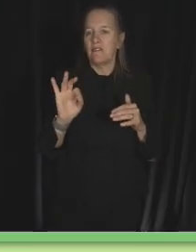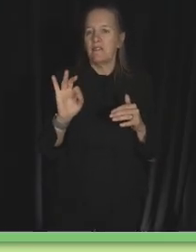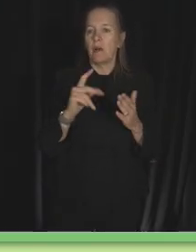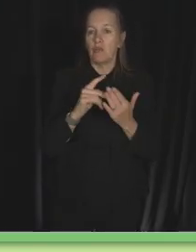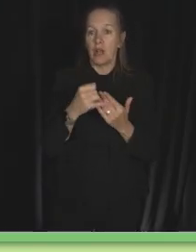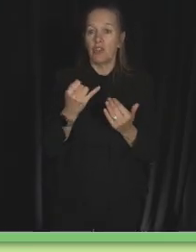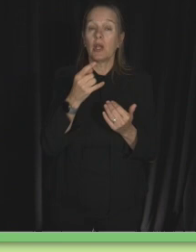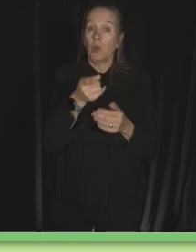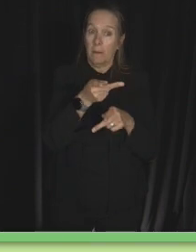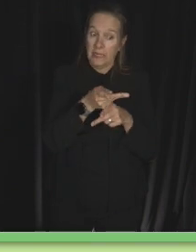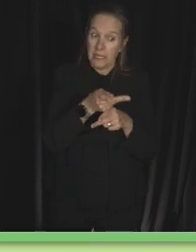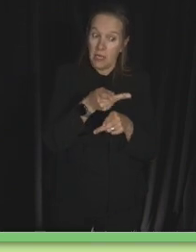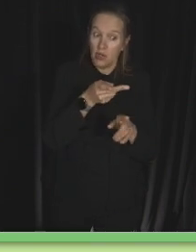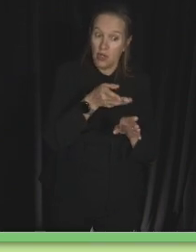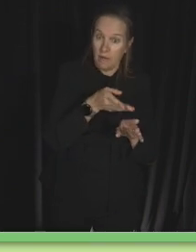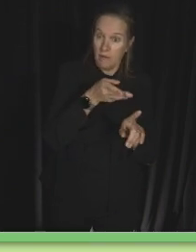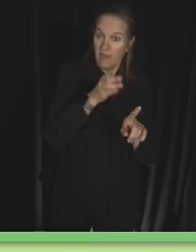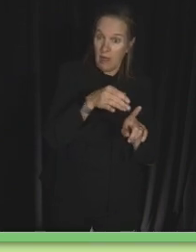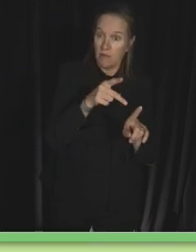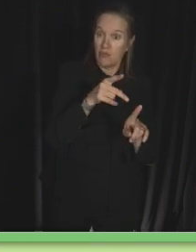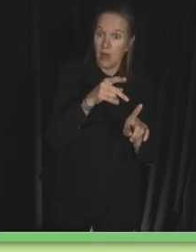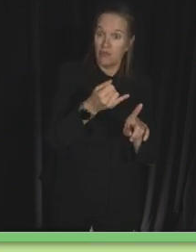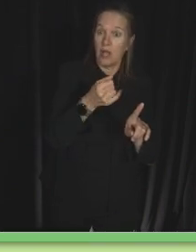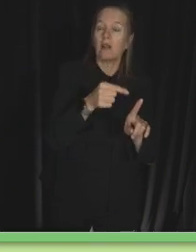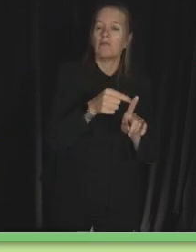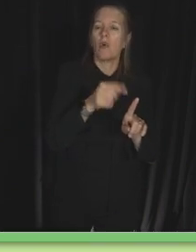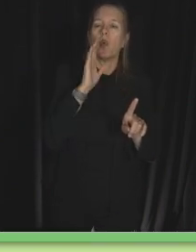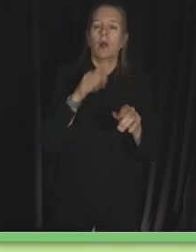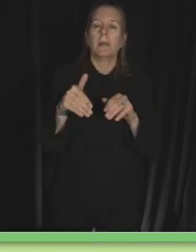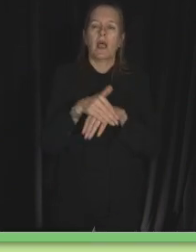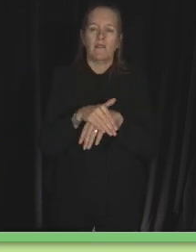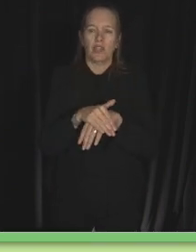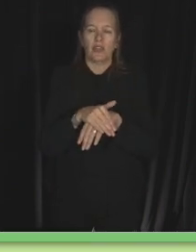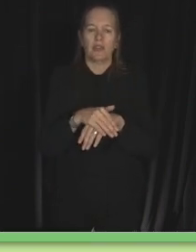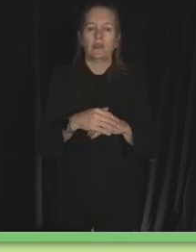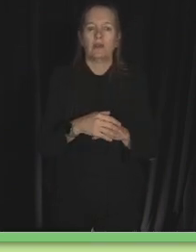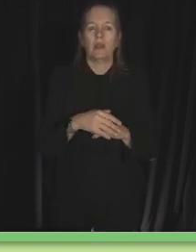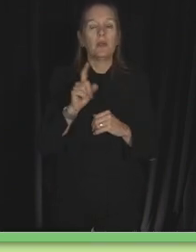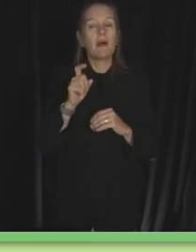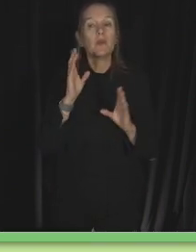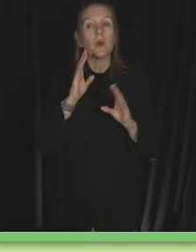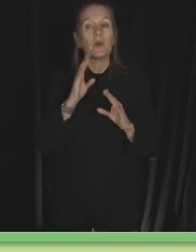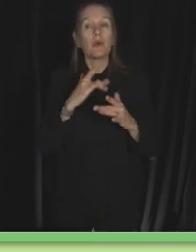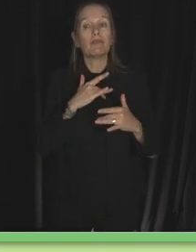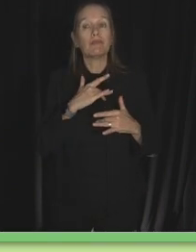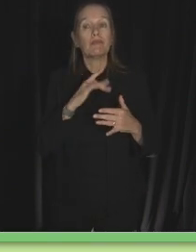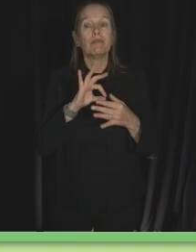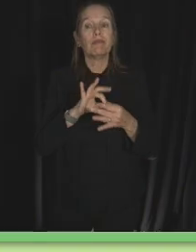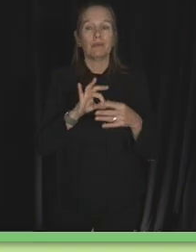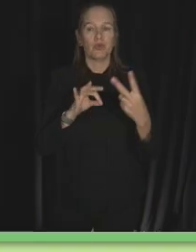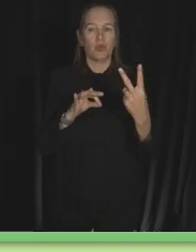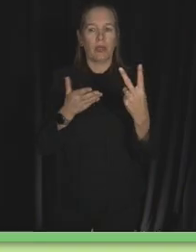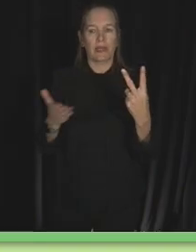of a project that you push things out, you are going to be covered. And you only have to worry about two things.